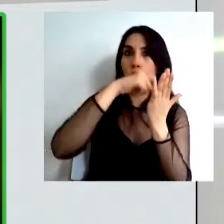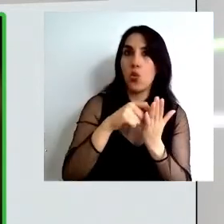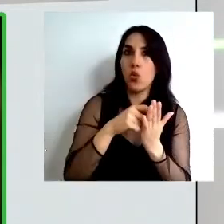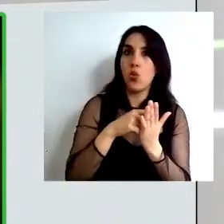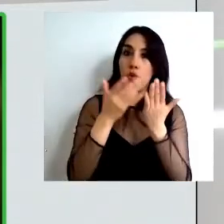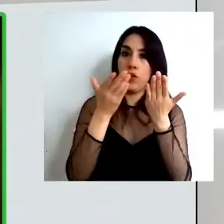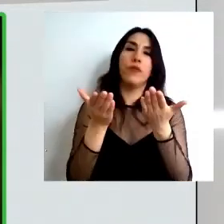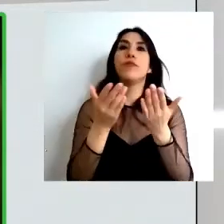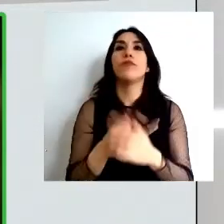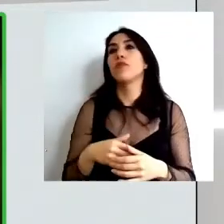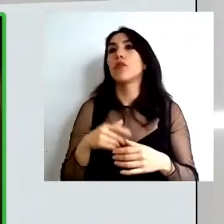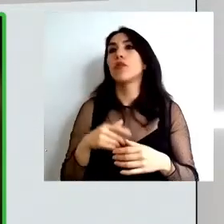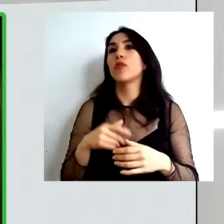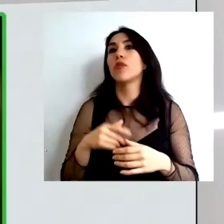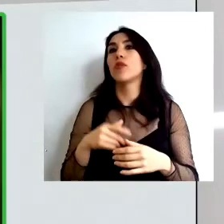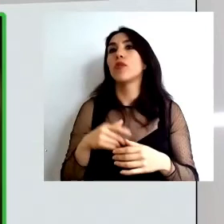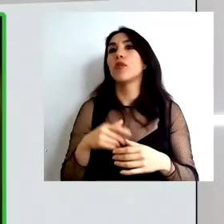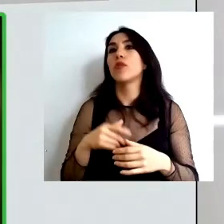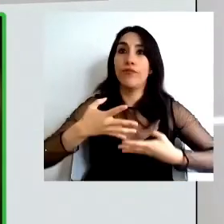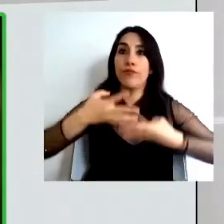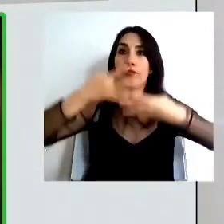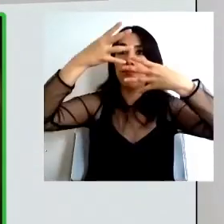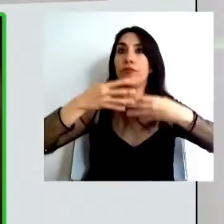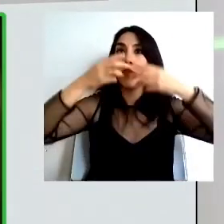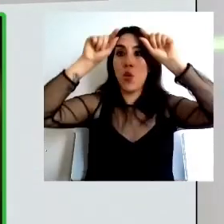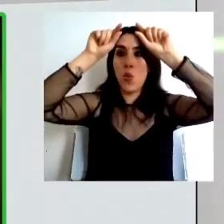this on the screen